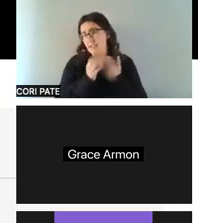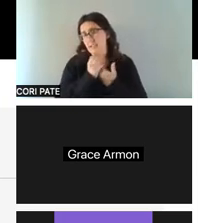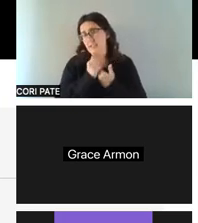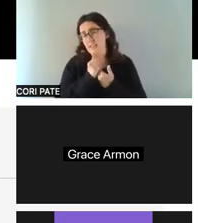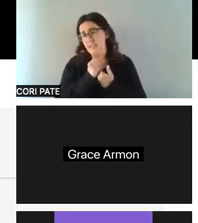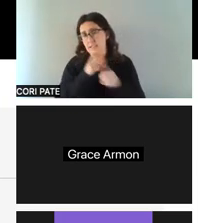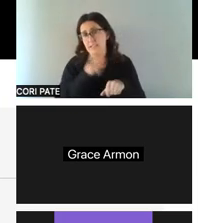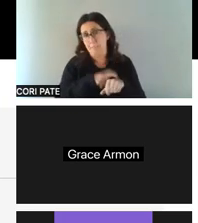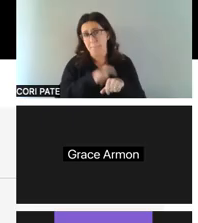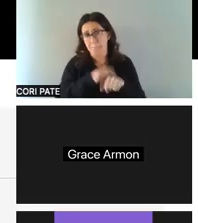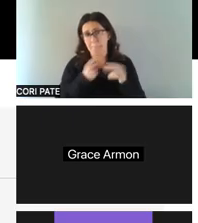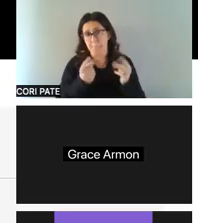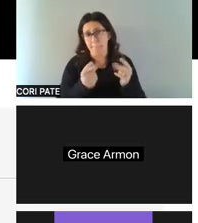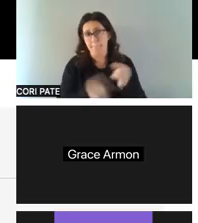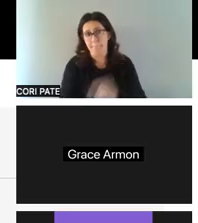Sometimes.